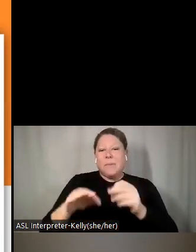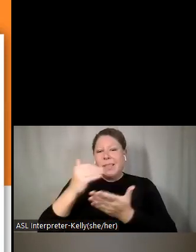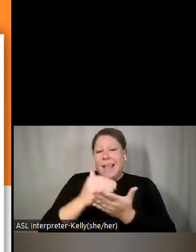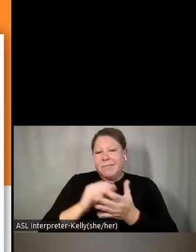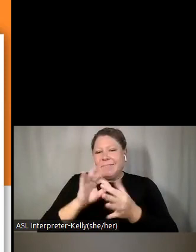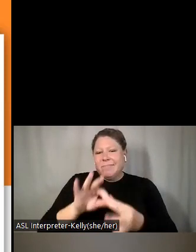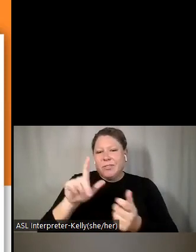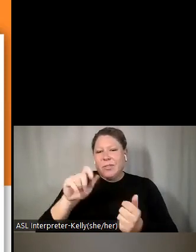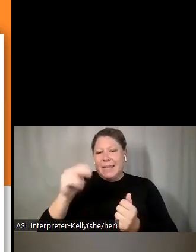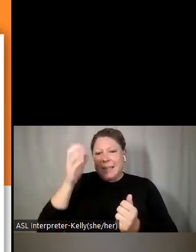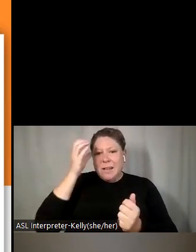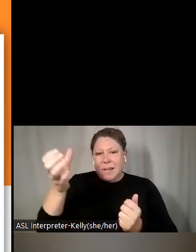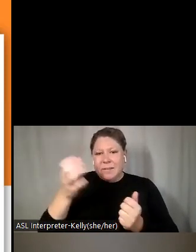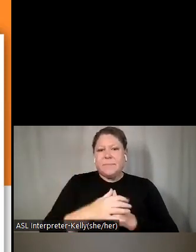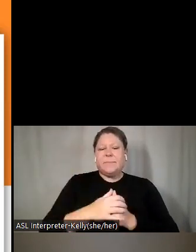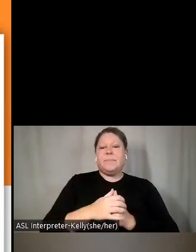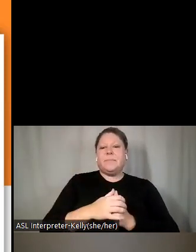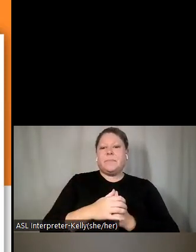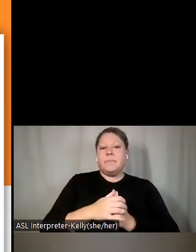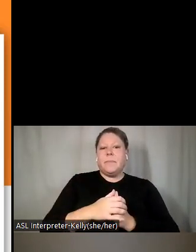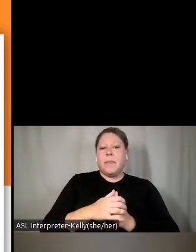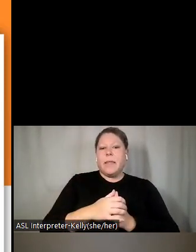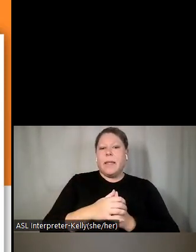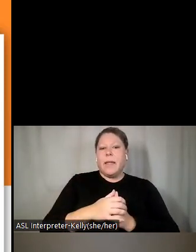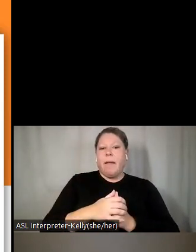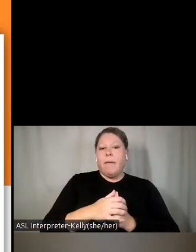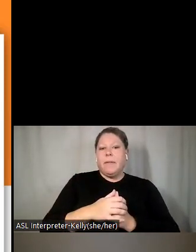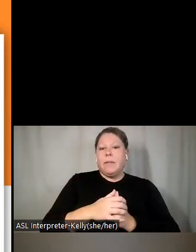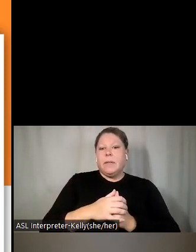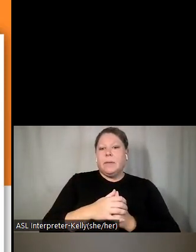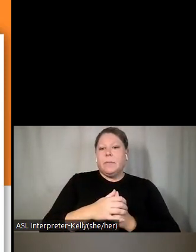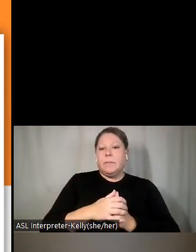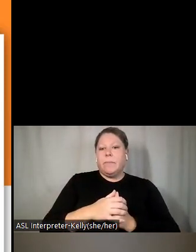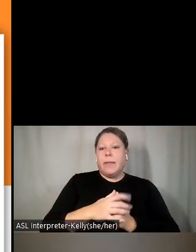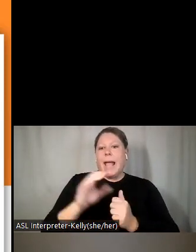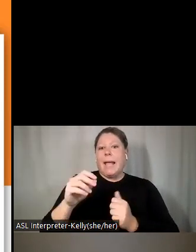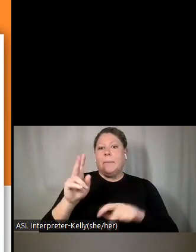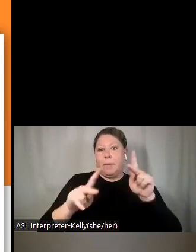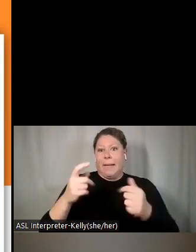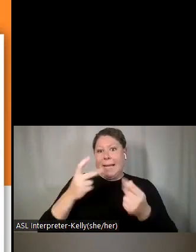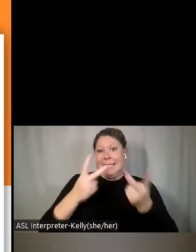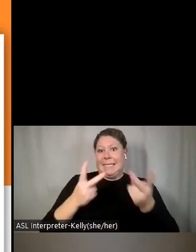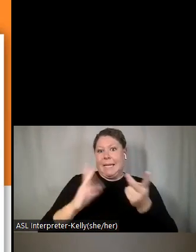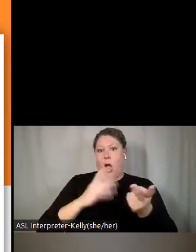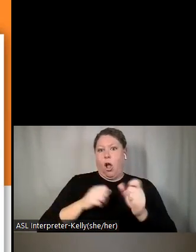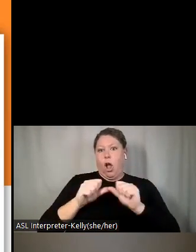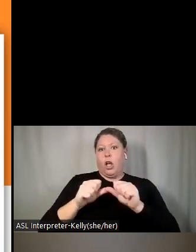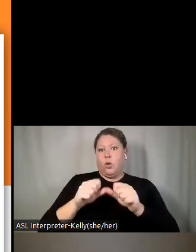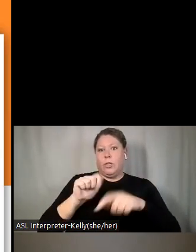and shows and allows folks to actually link to ongoing trainings that we're hosting. Next